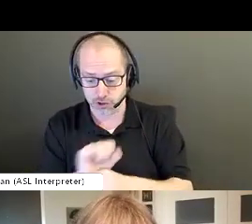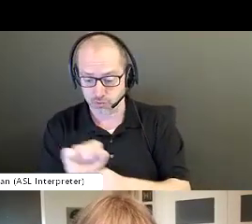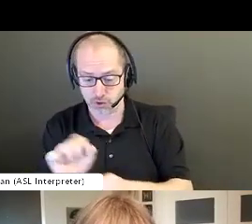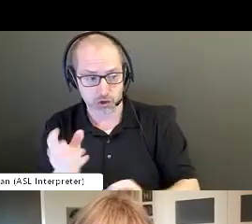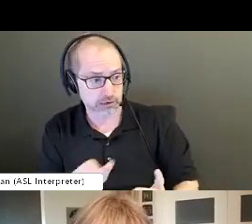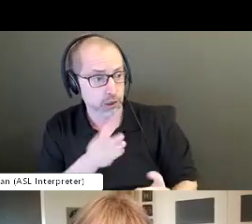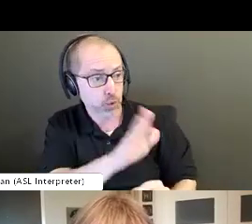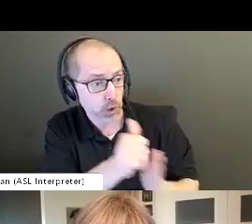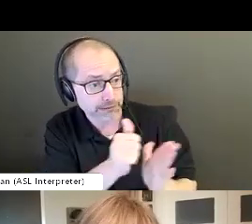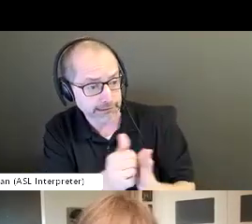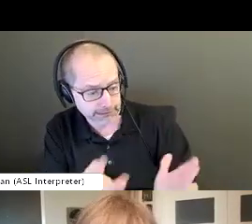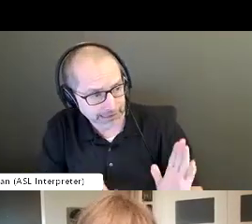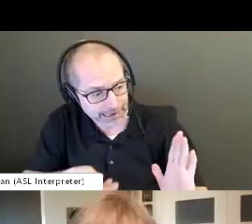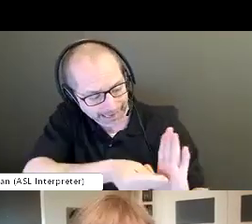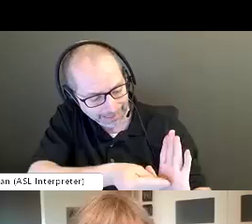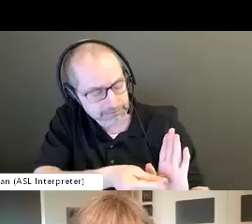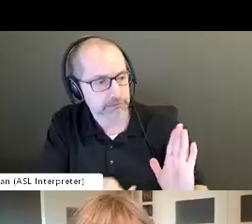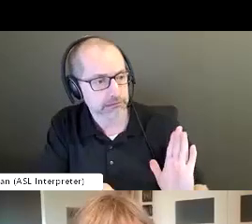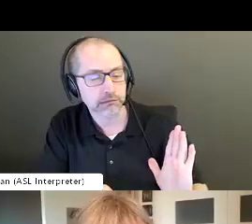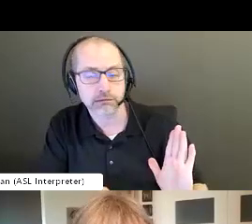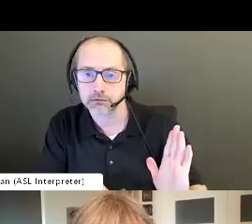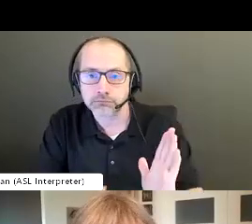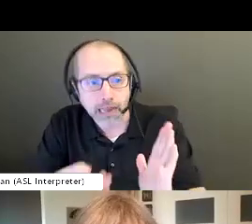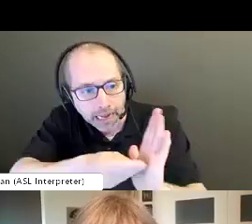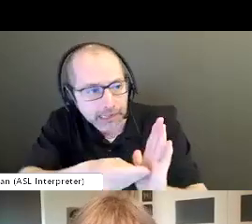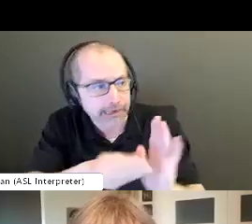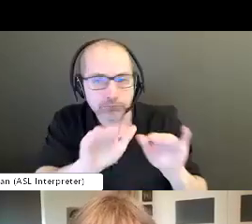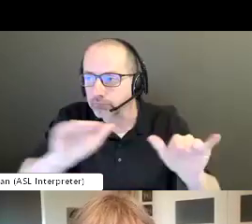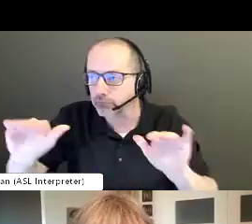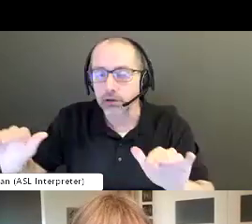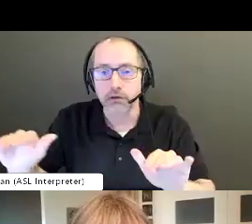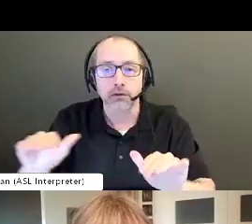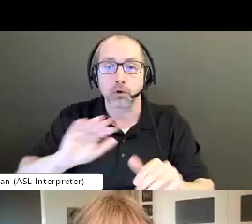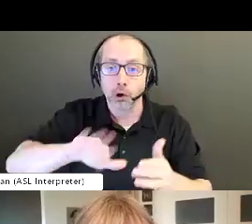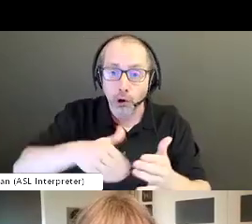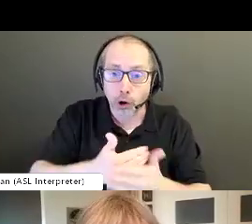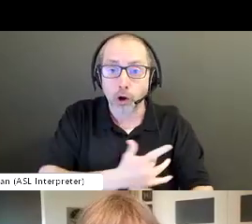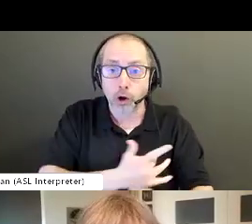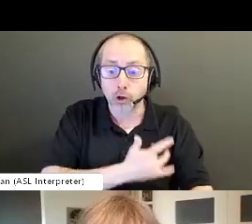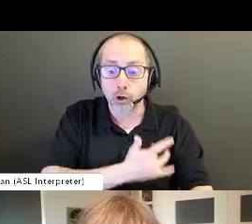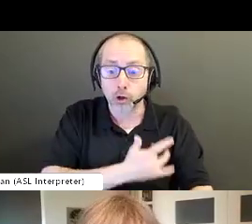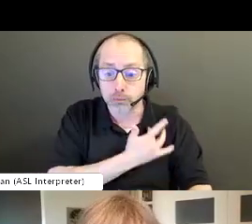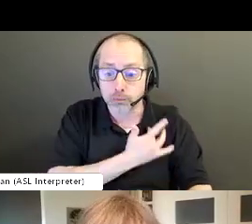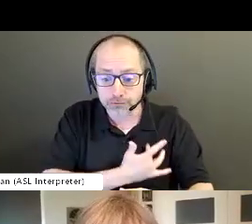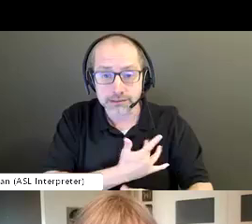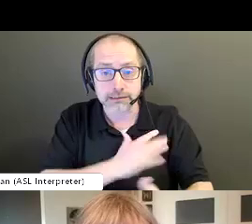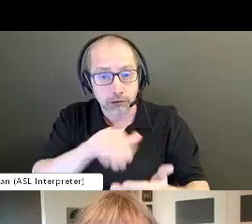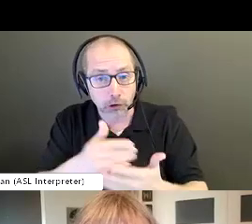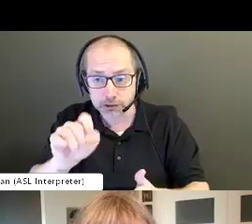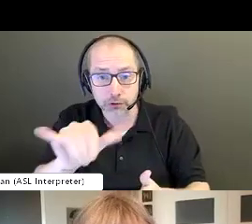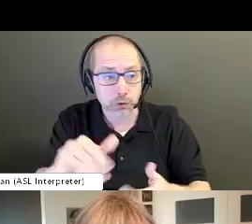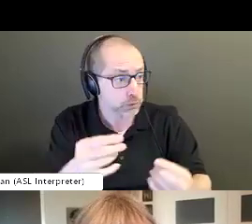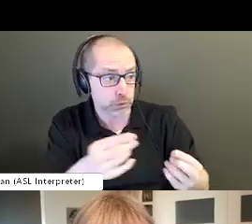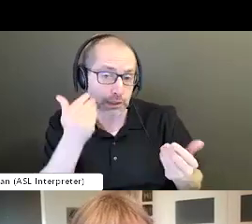agendas. And, I don't know what all the provinces and territories are working on, but I know that in Ontario,